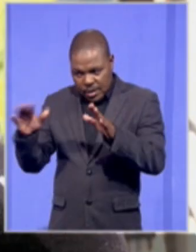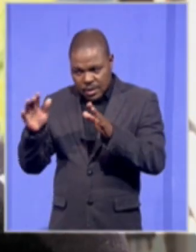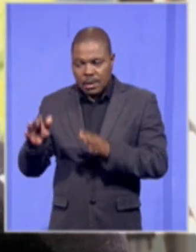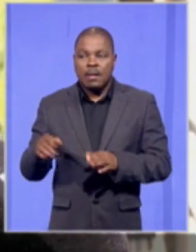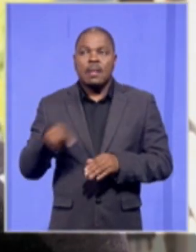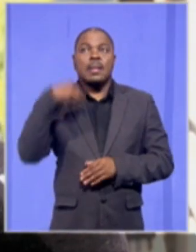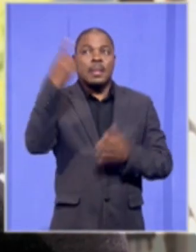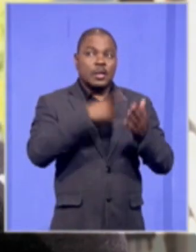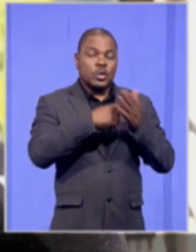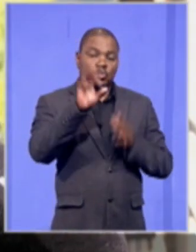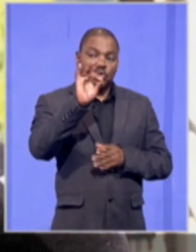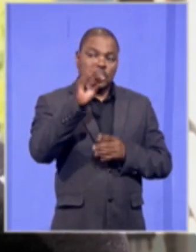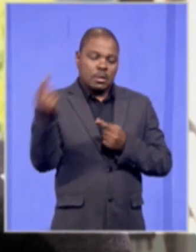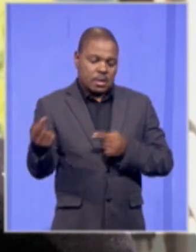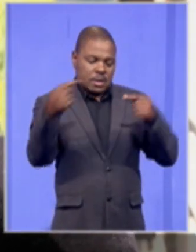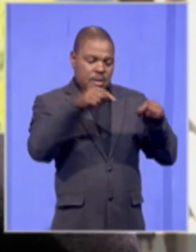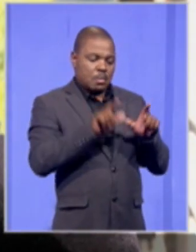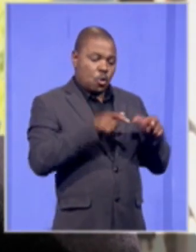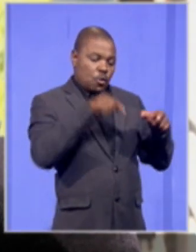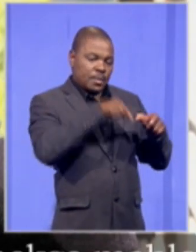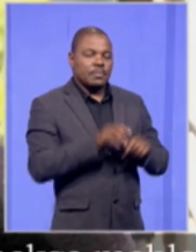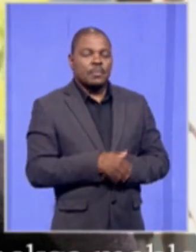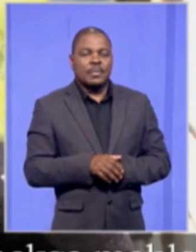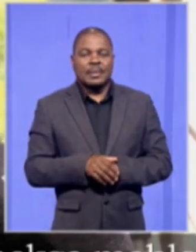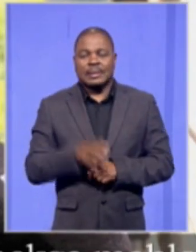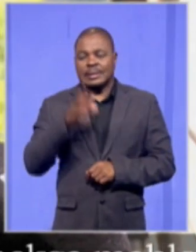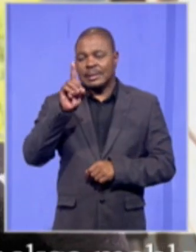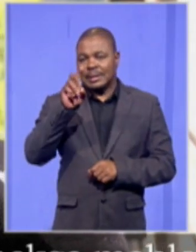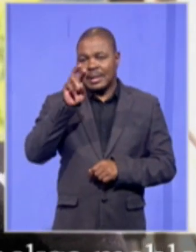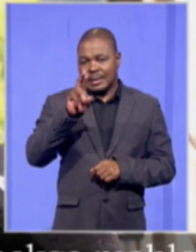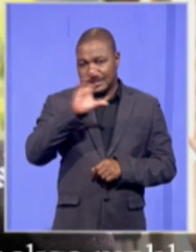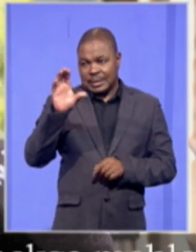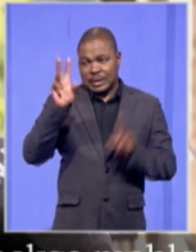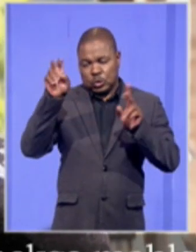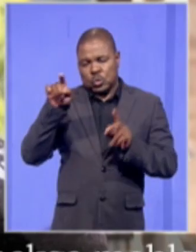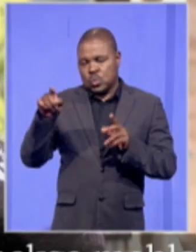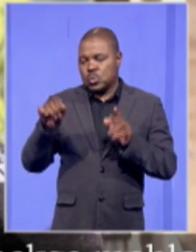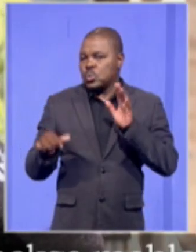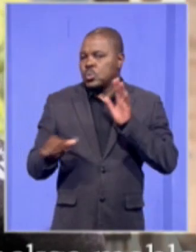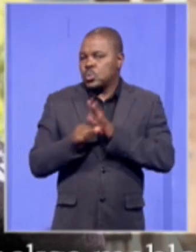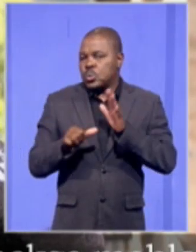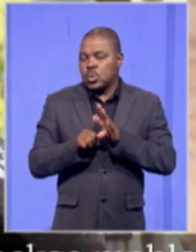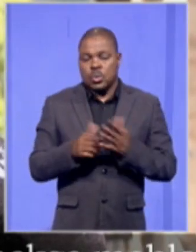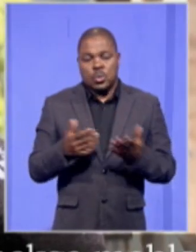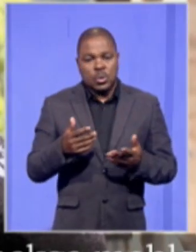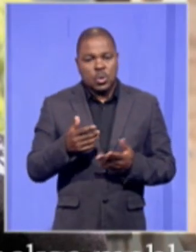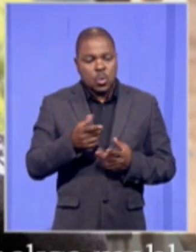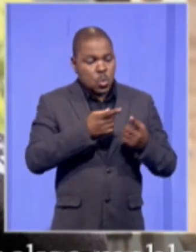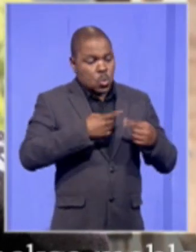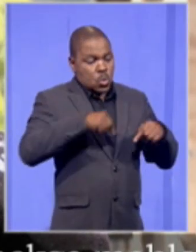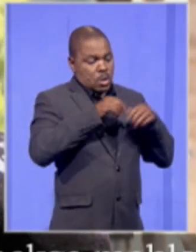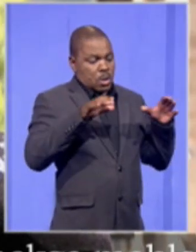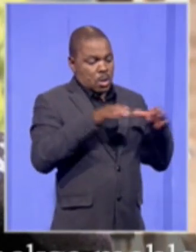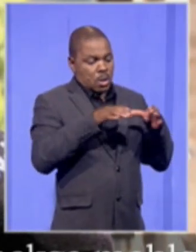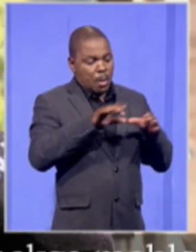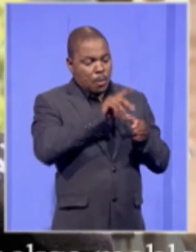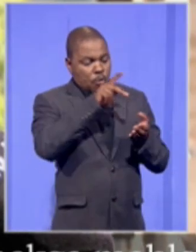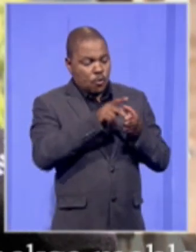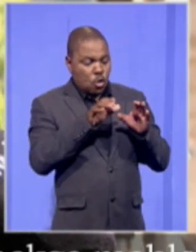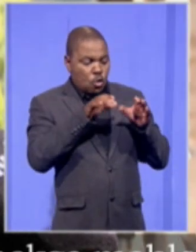And the issue of DRC, it's a topical issue. There's no way that as a portfolio committee which plays oversight